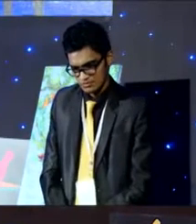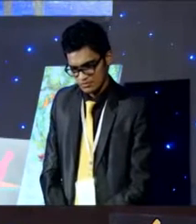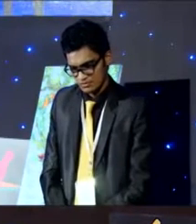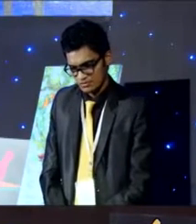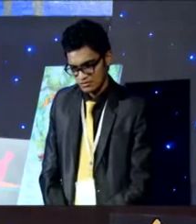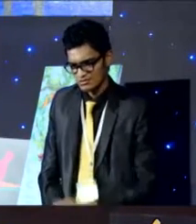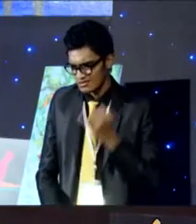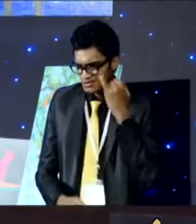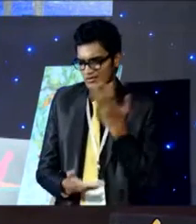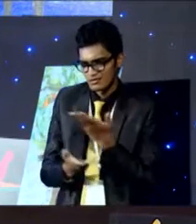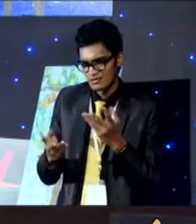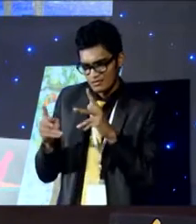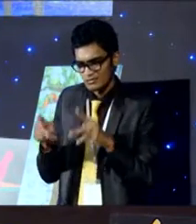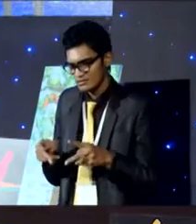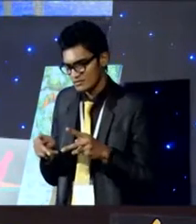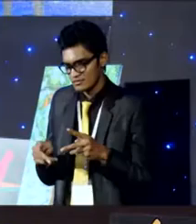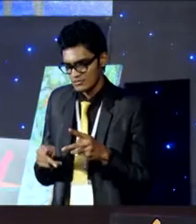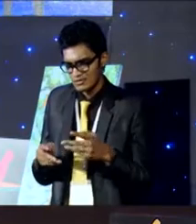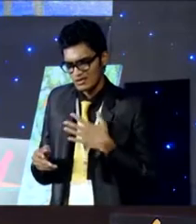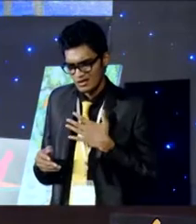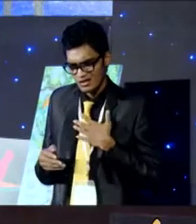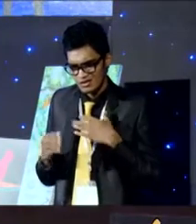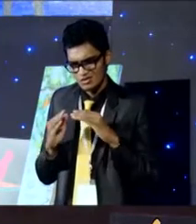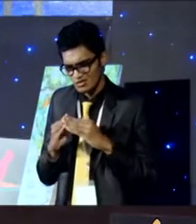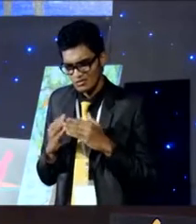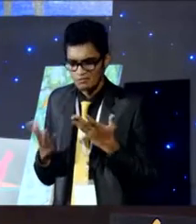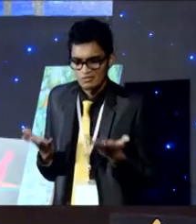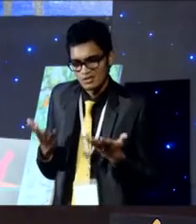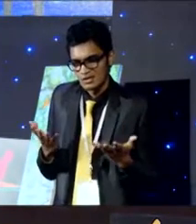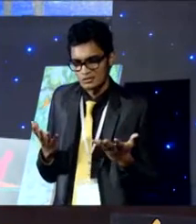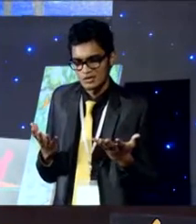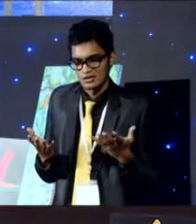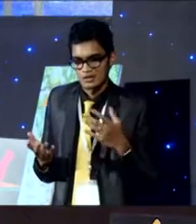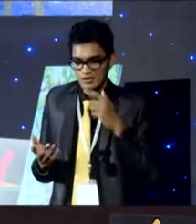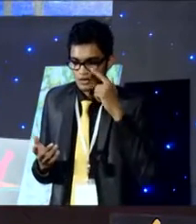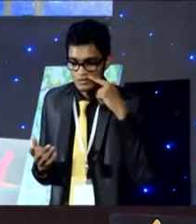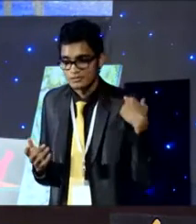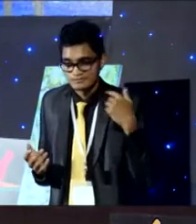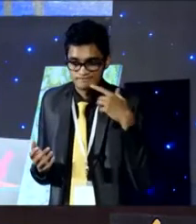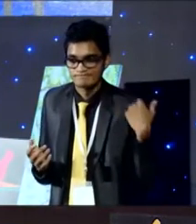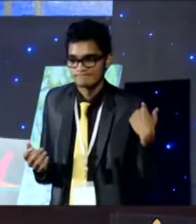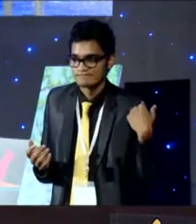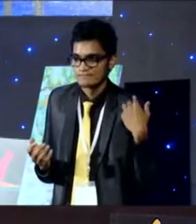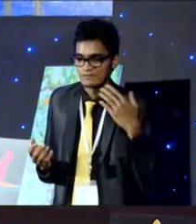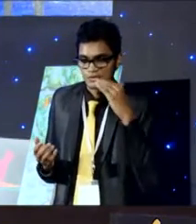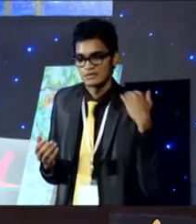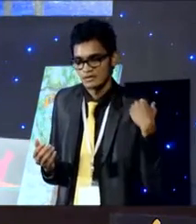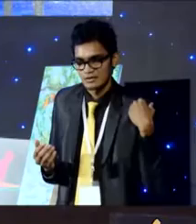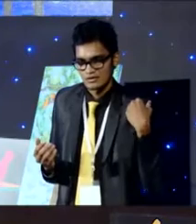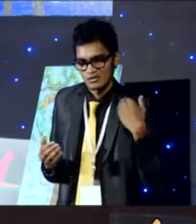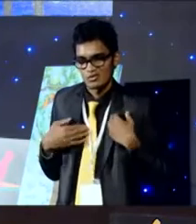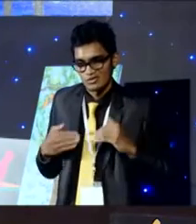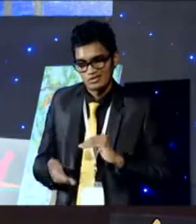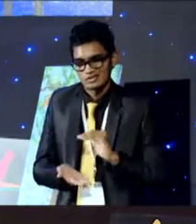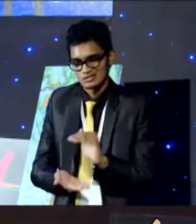if someone in our own house, a brother or sister, or one of our